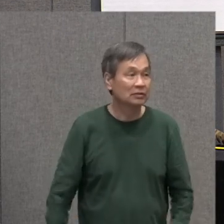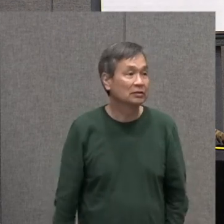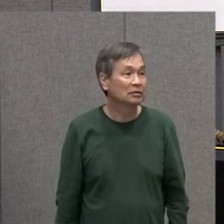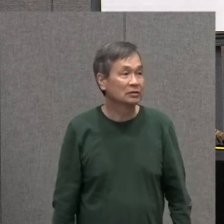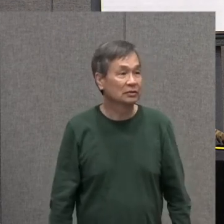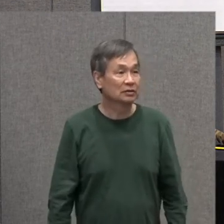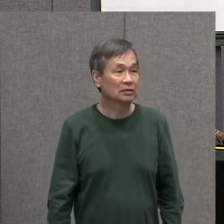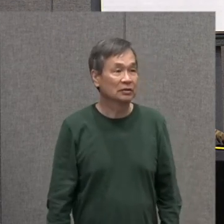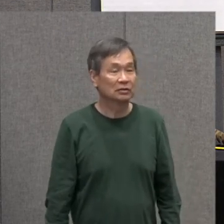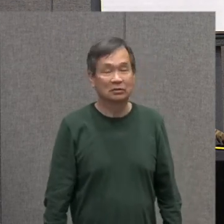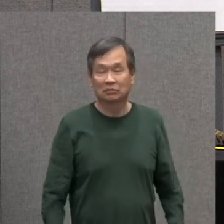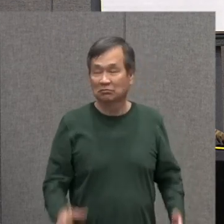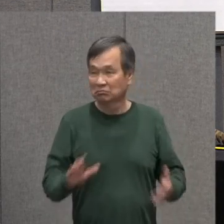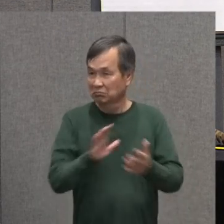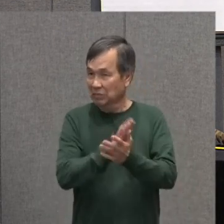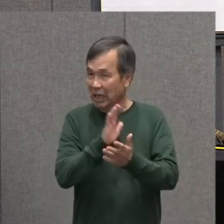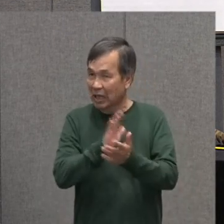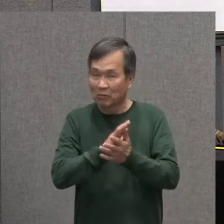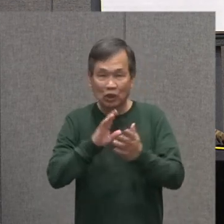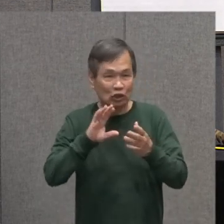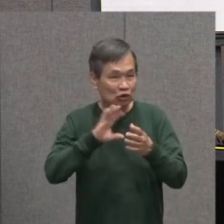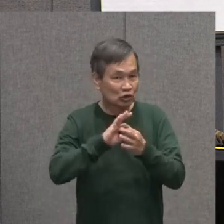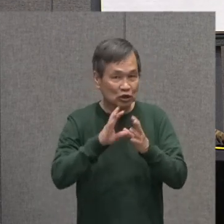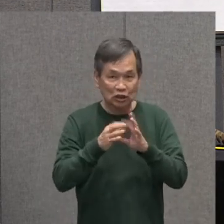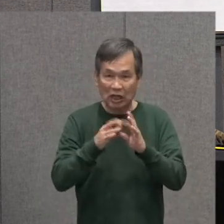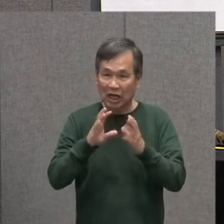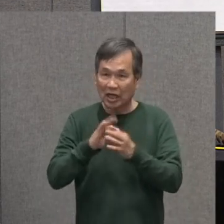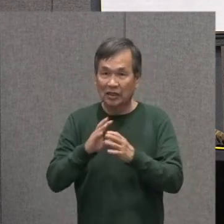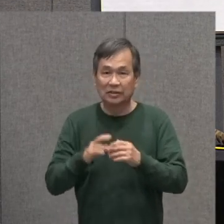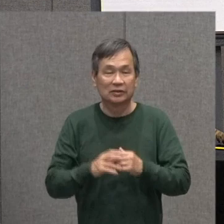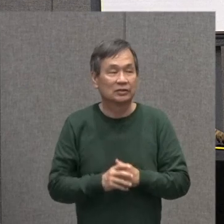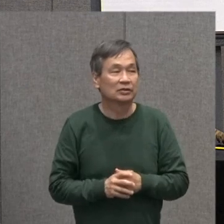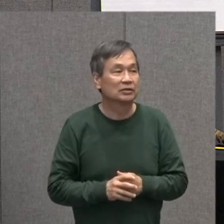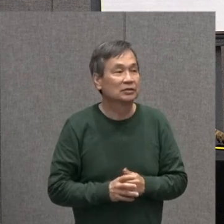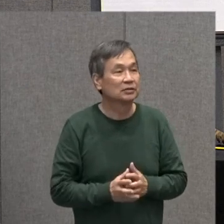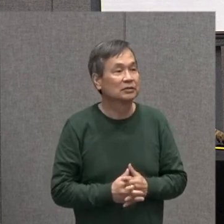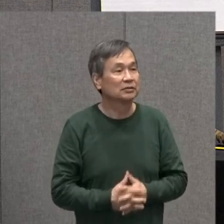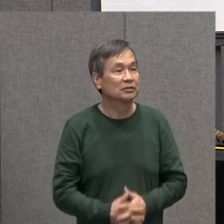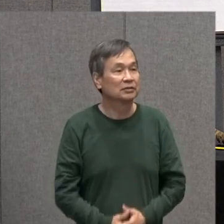that paper chain. Remember these cool little handles that I found earlier? Yeah. Yes.